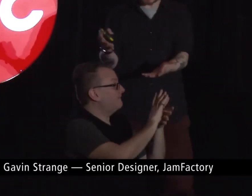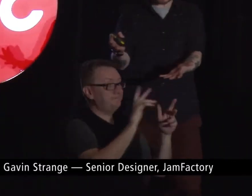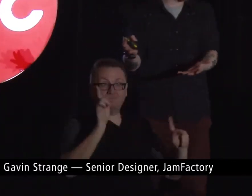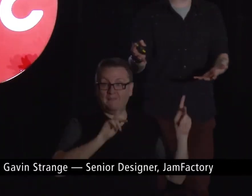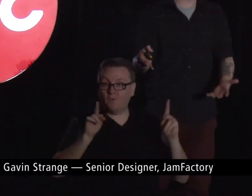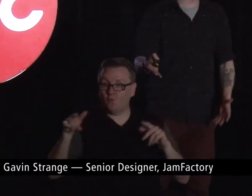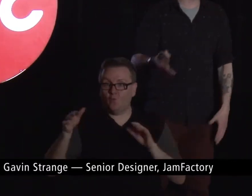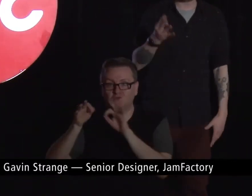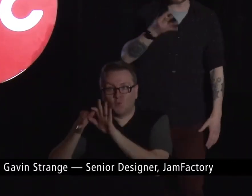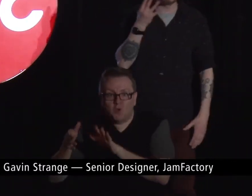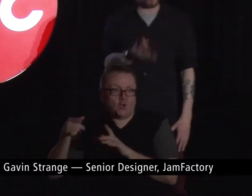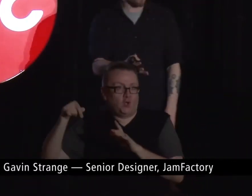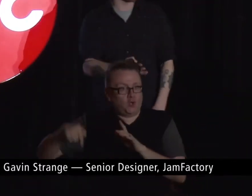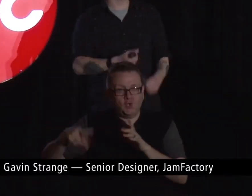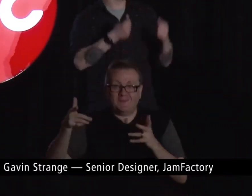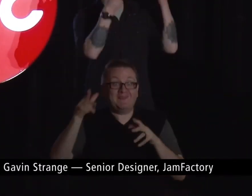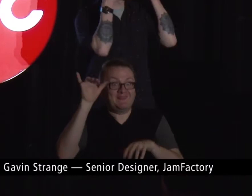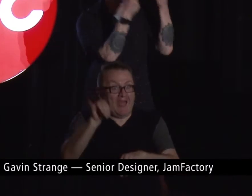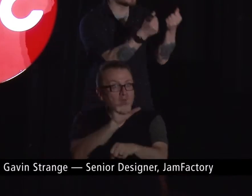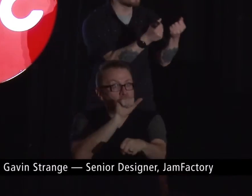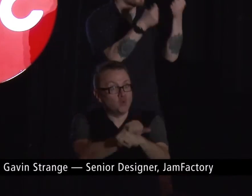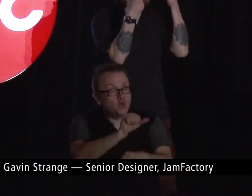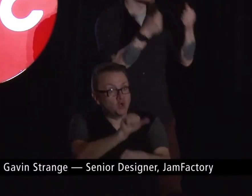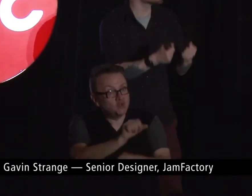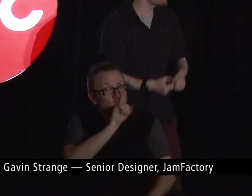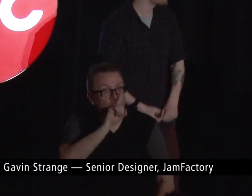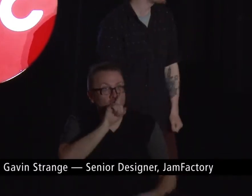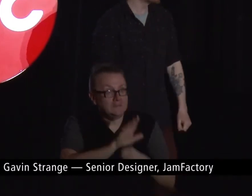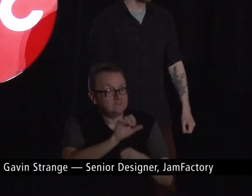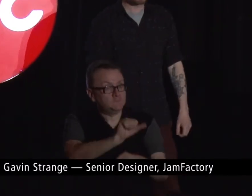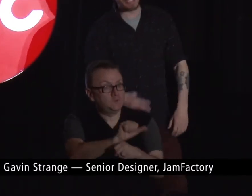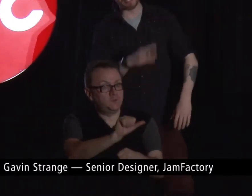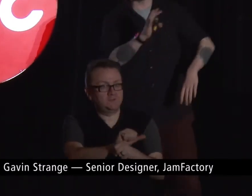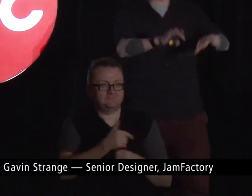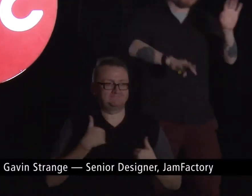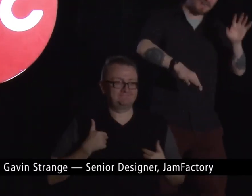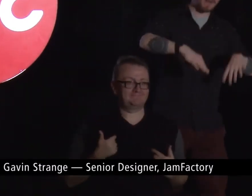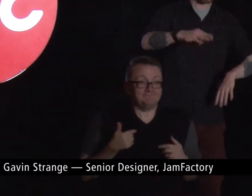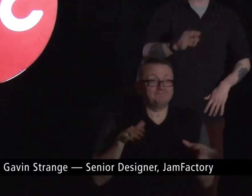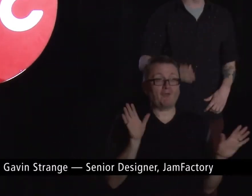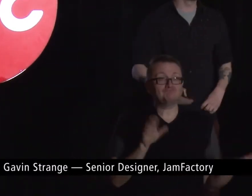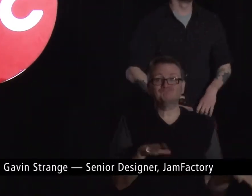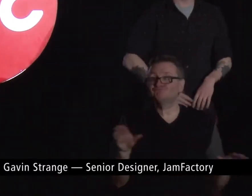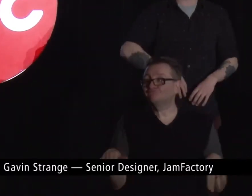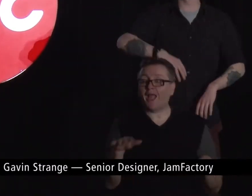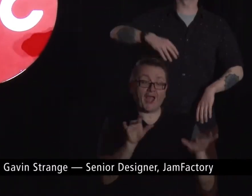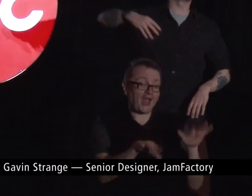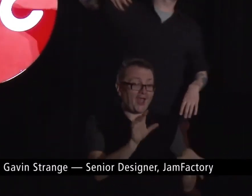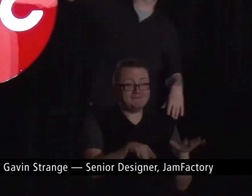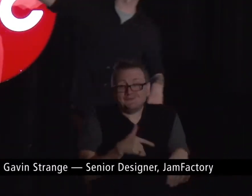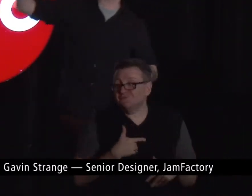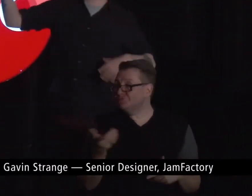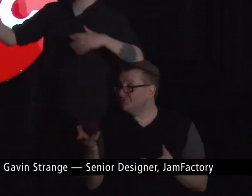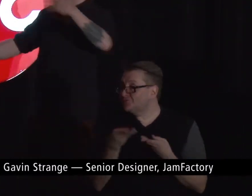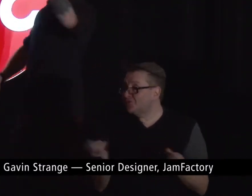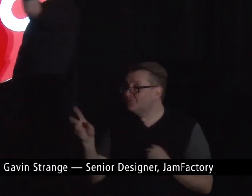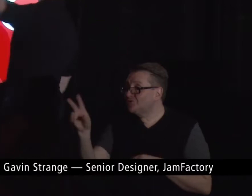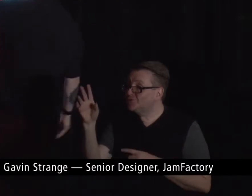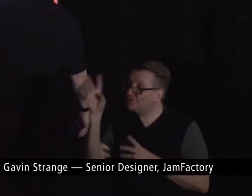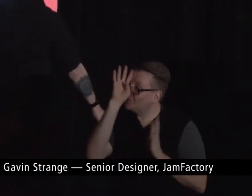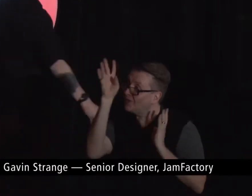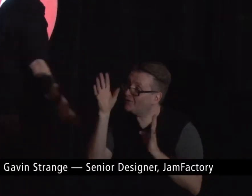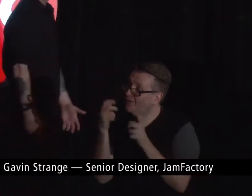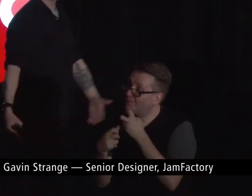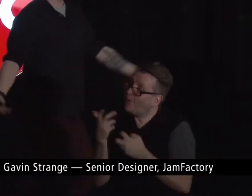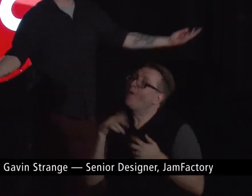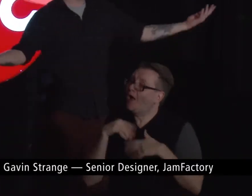lovely people that are doing an incredible job here, that is work, that is real, real work. We just float about and go, oh, do you want a solution to your creative